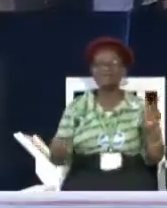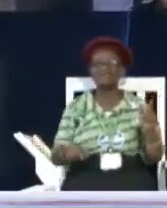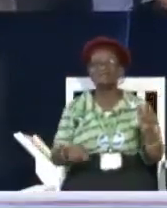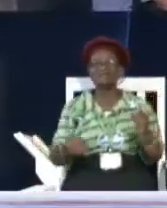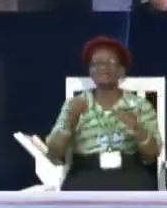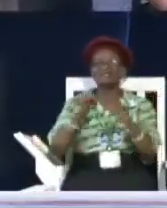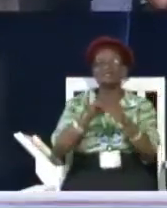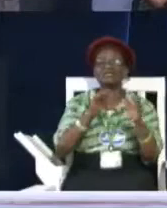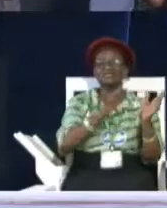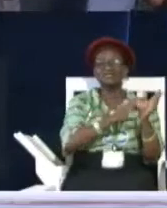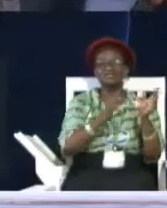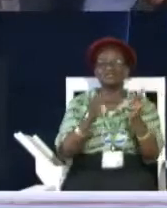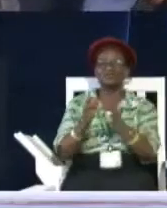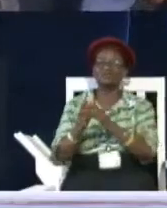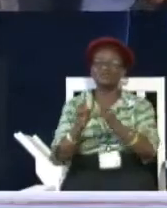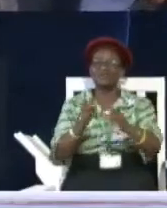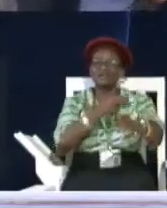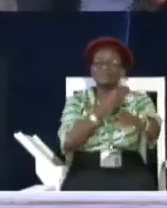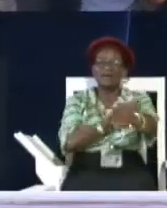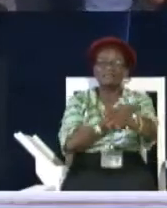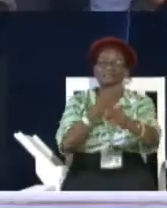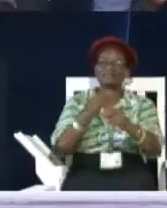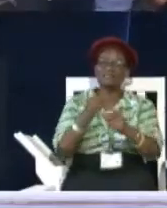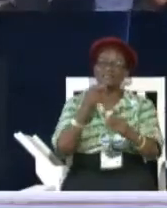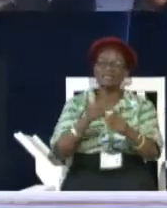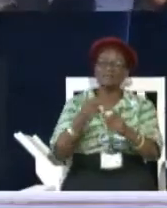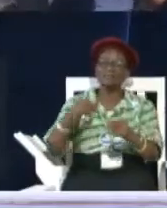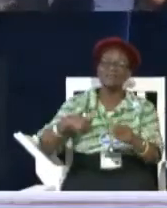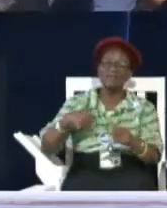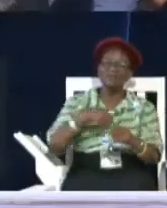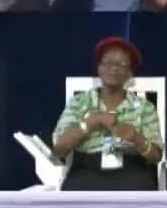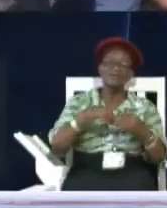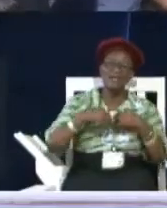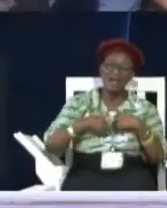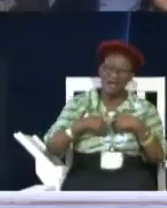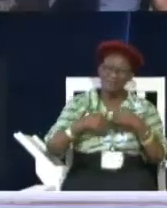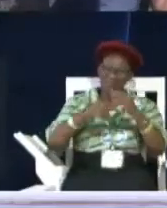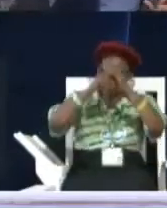In Jesus' mighty name, we have worshipped him.